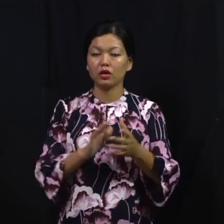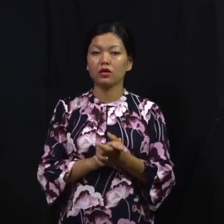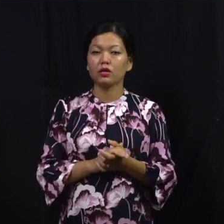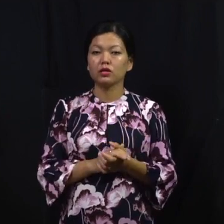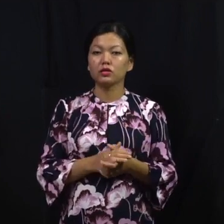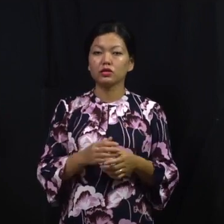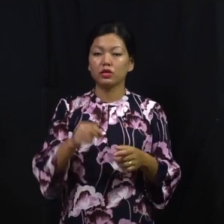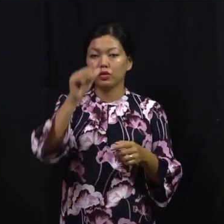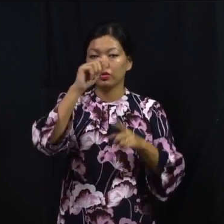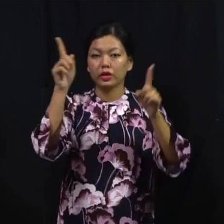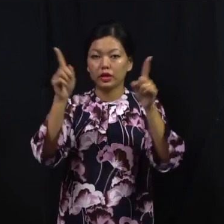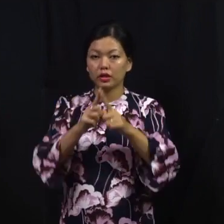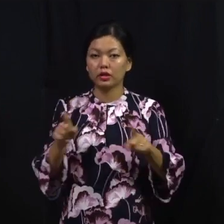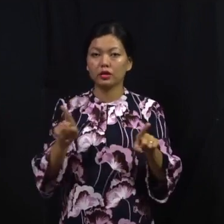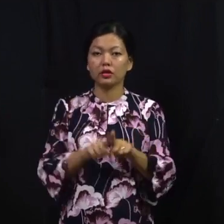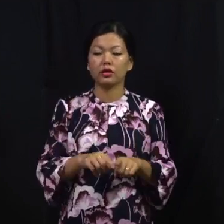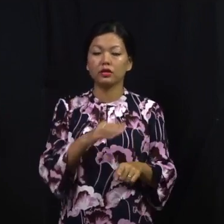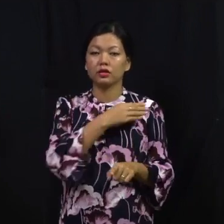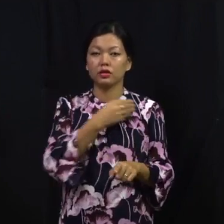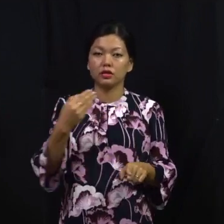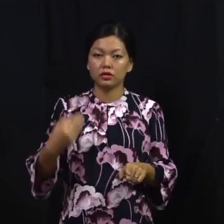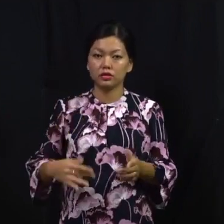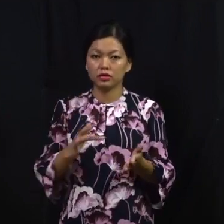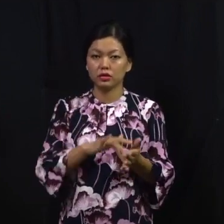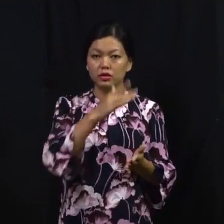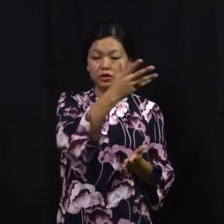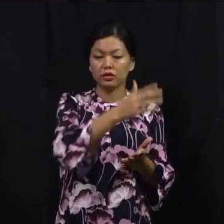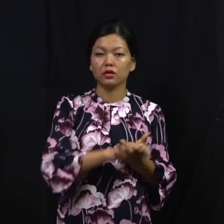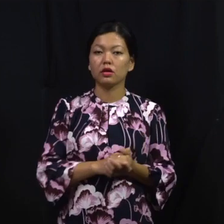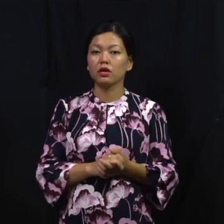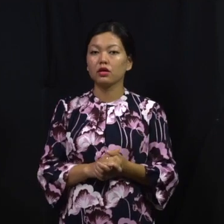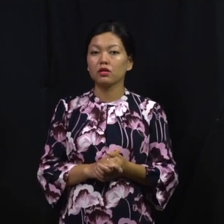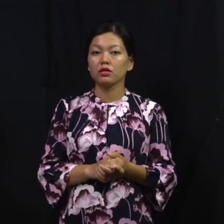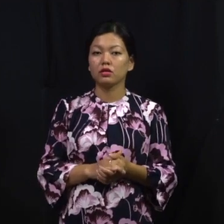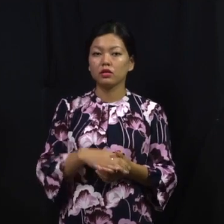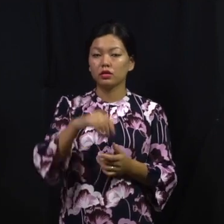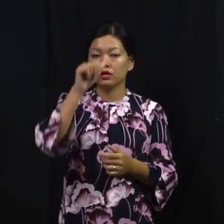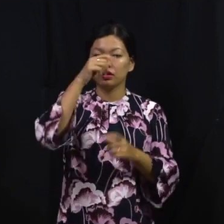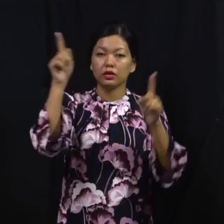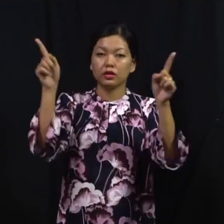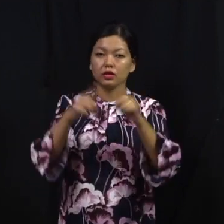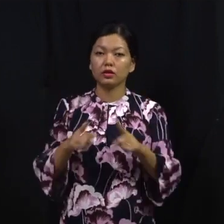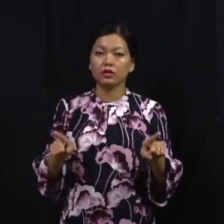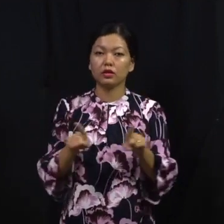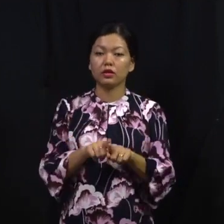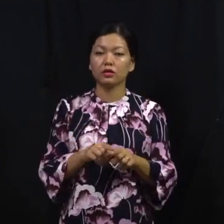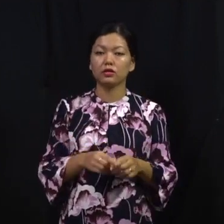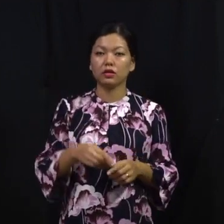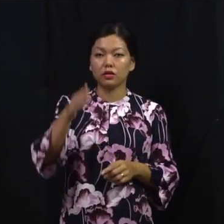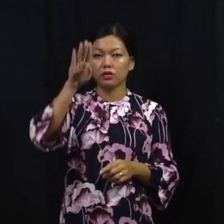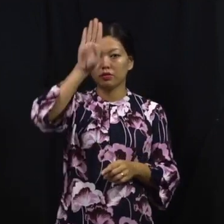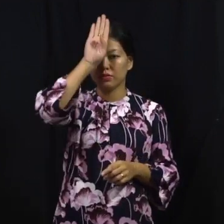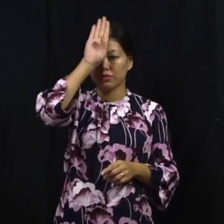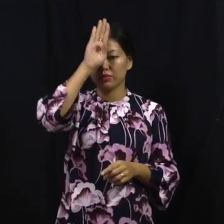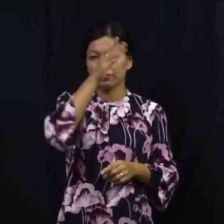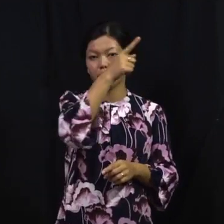China, mainly based on the border issues that is going on between India and China right now in the Ladakh.